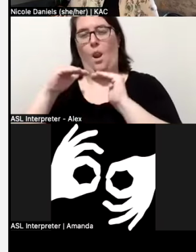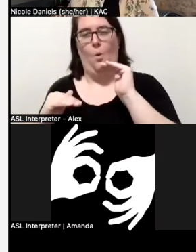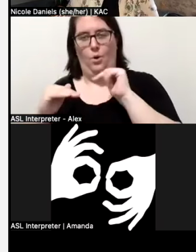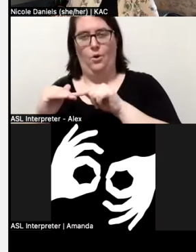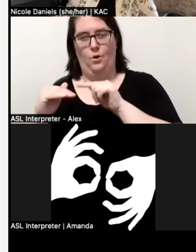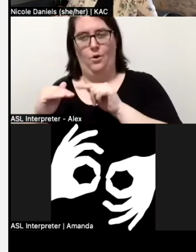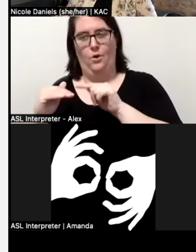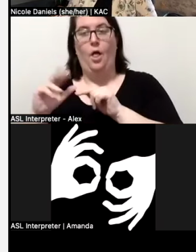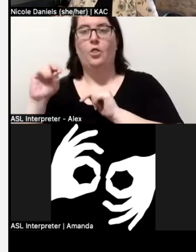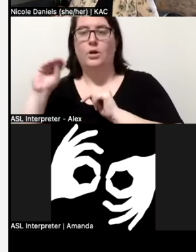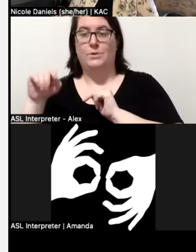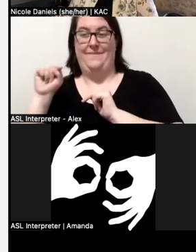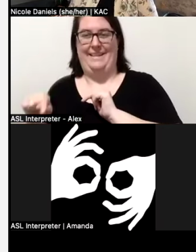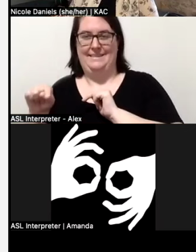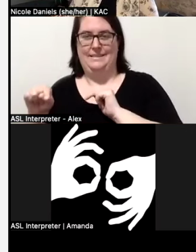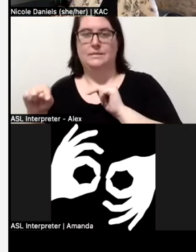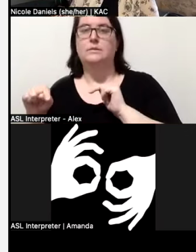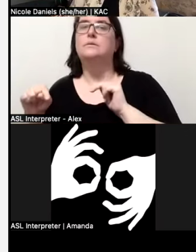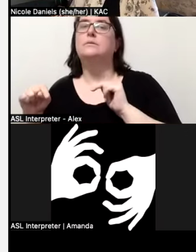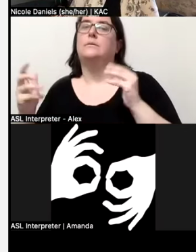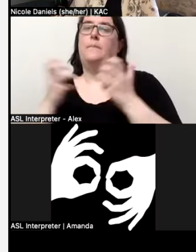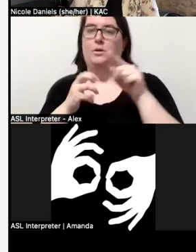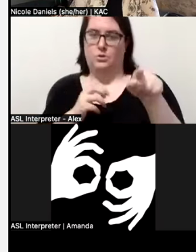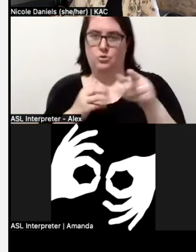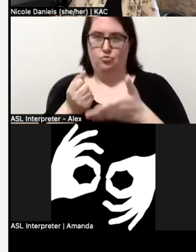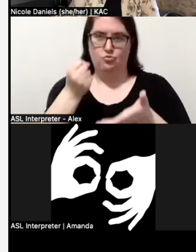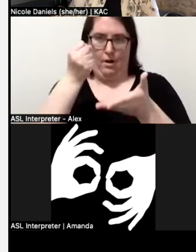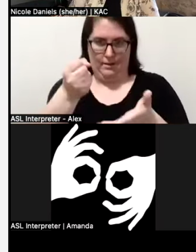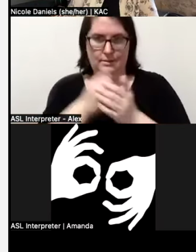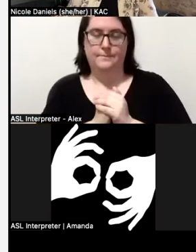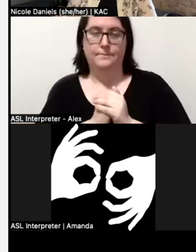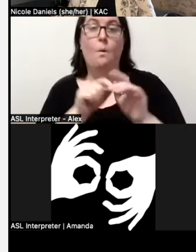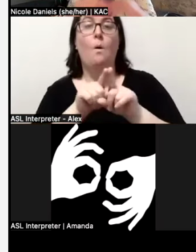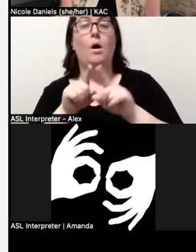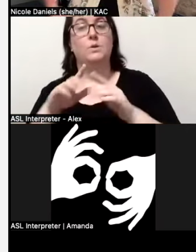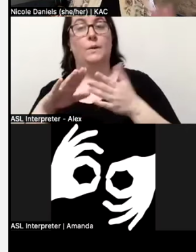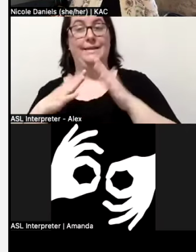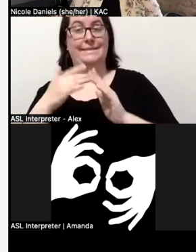versa. And finally, you have to be in good standing with the City of Kingston. So you can't